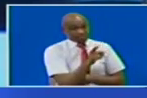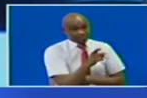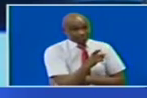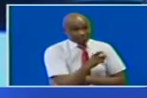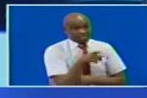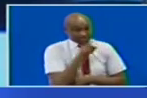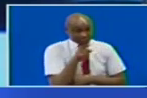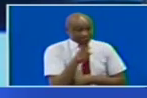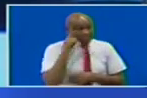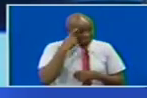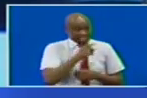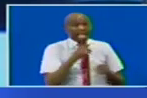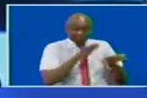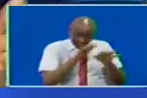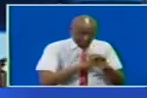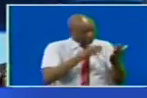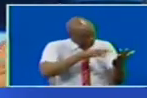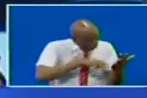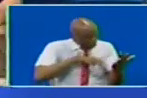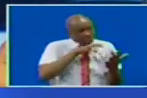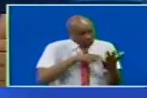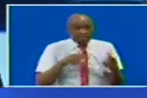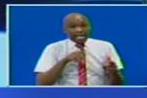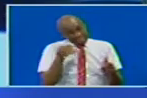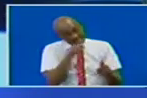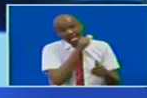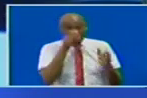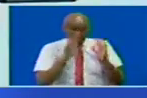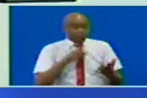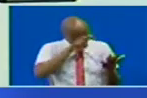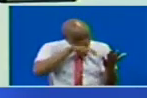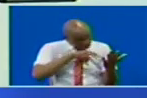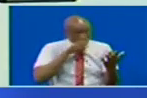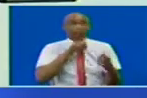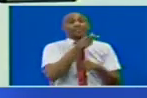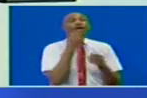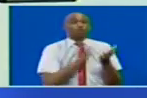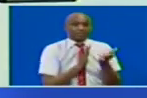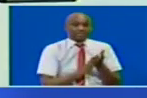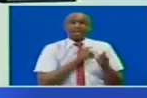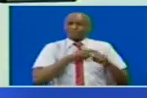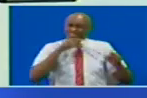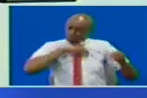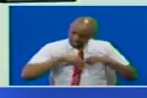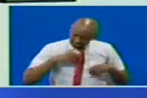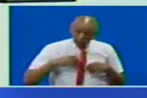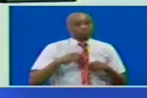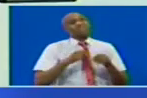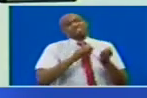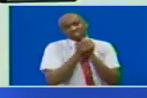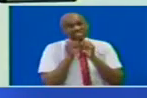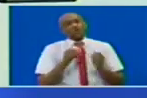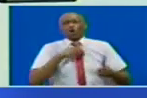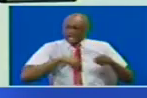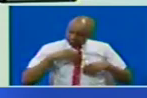dig through these papers, just like any other Kenyan, and they'll be able to comment. But corruption is corruption. Corruption